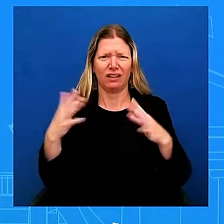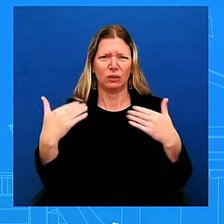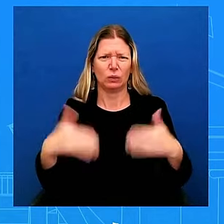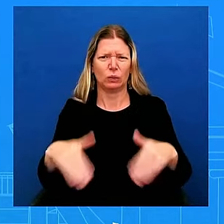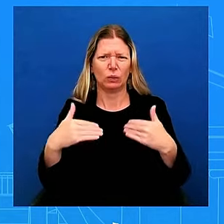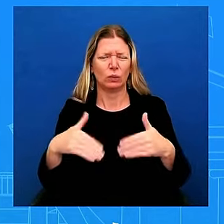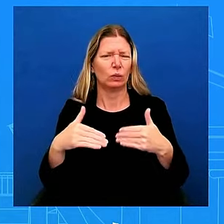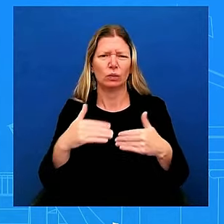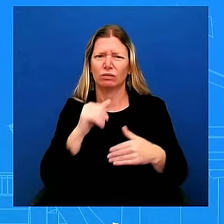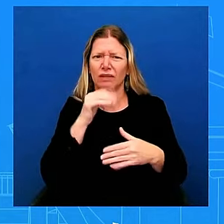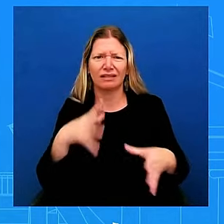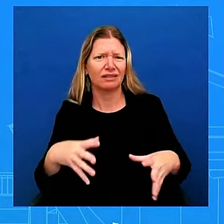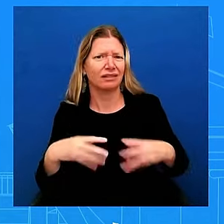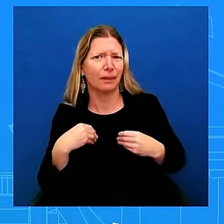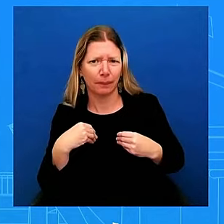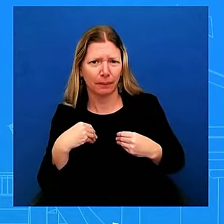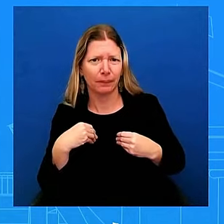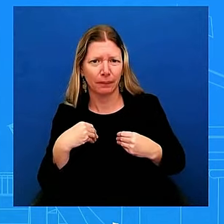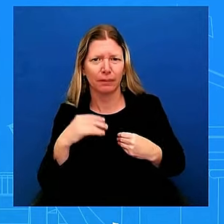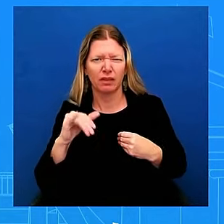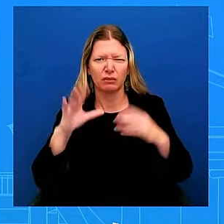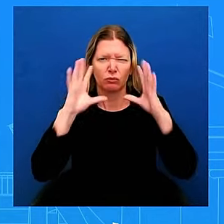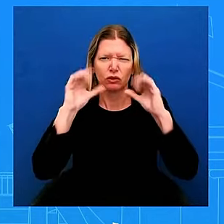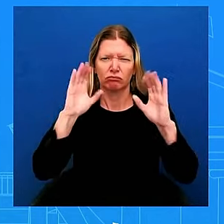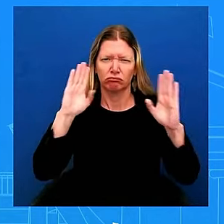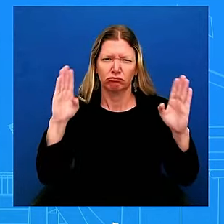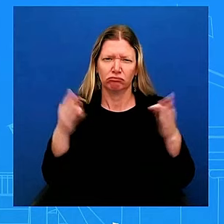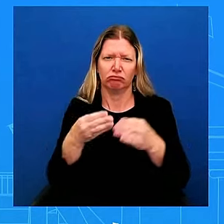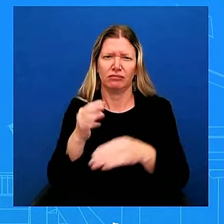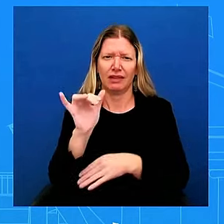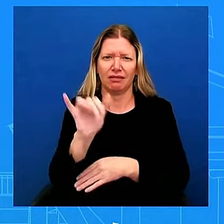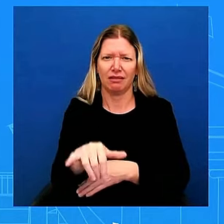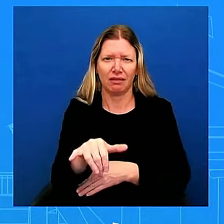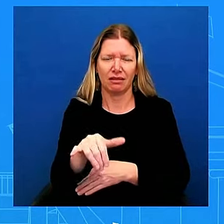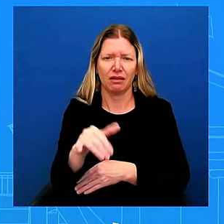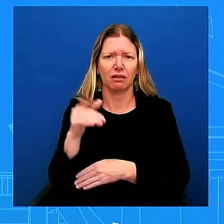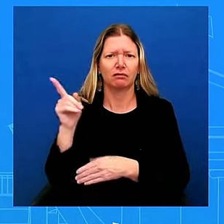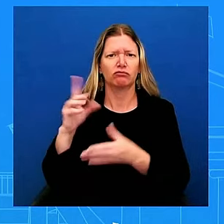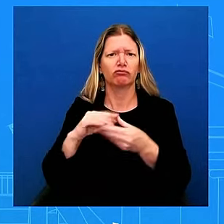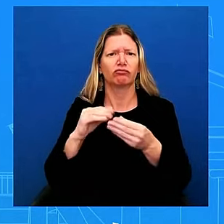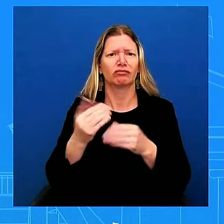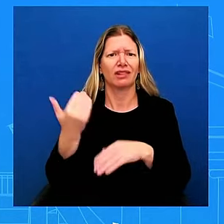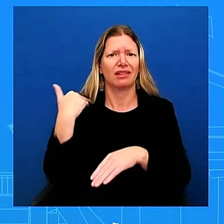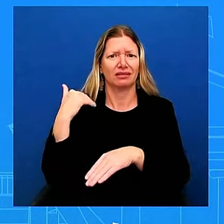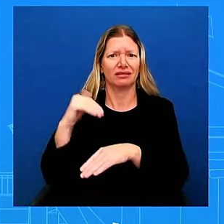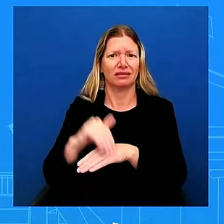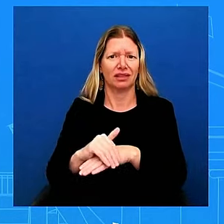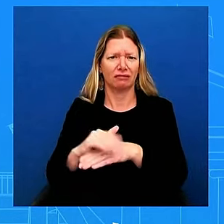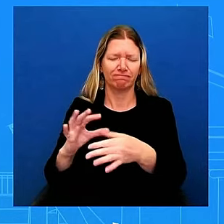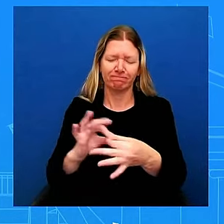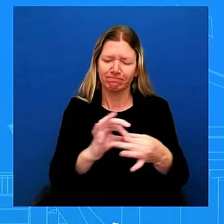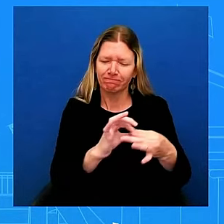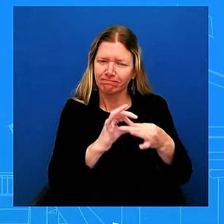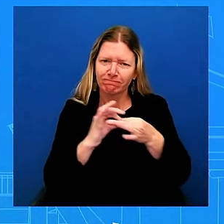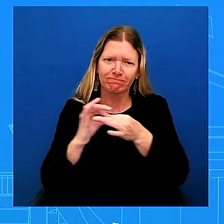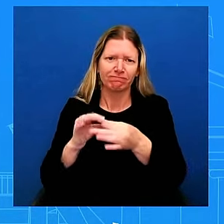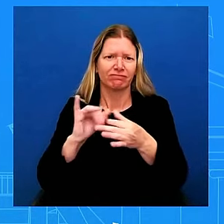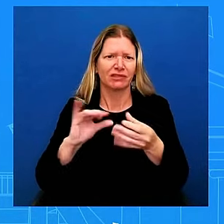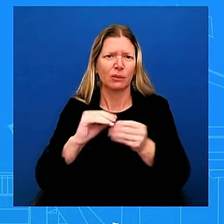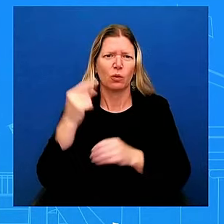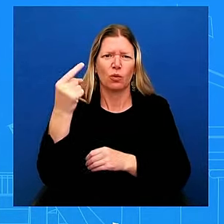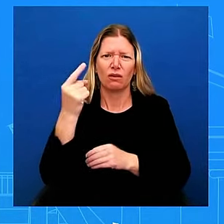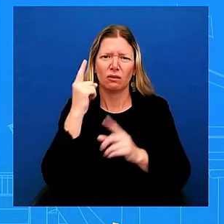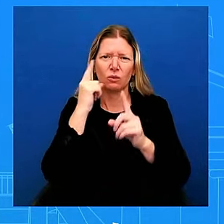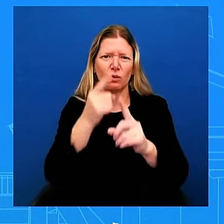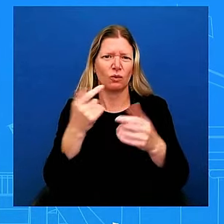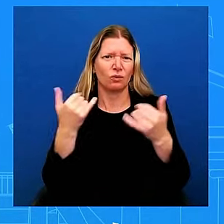most elusive of goals right now, nothing is more important than standing together. Now